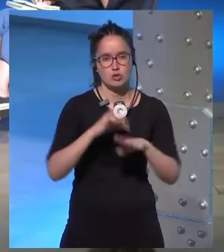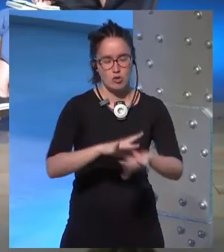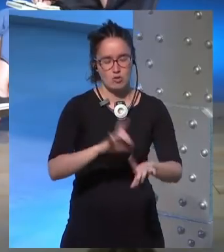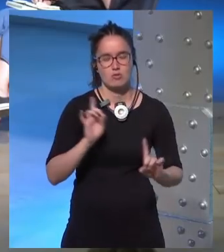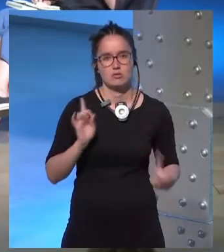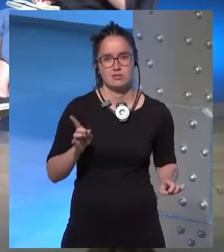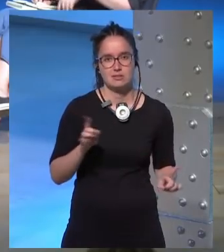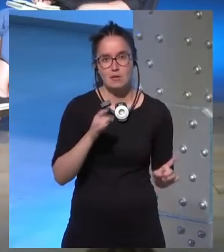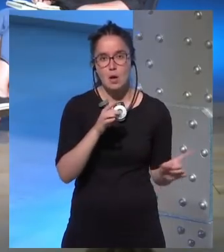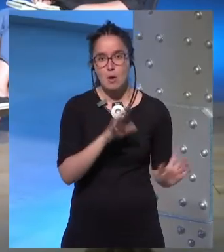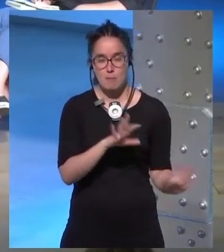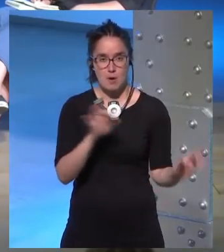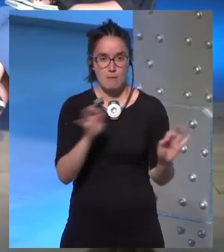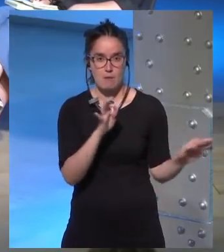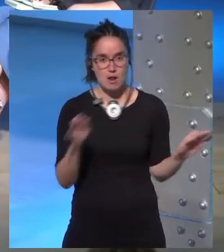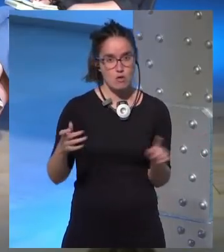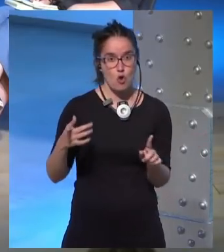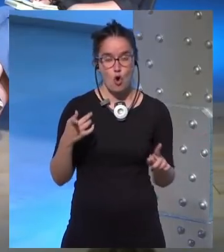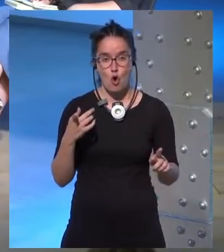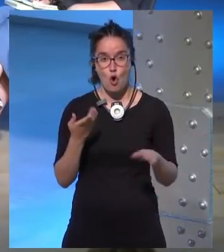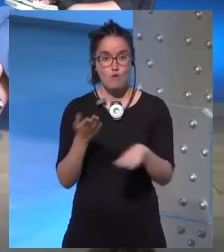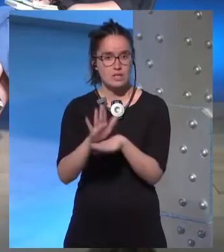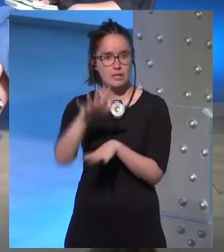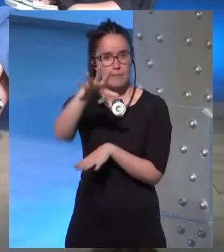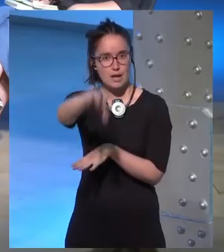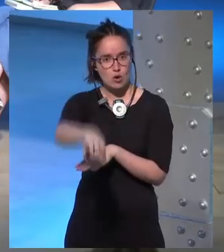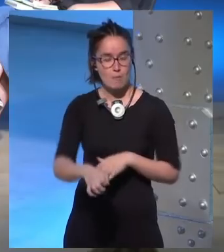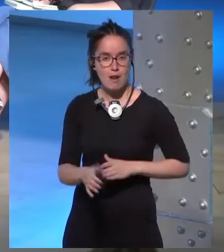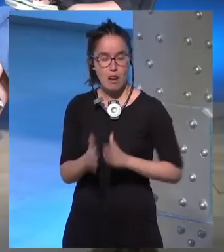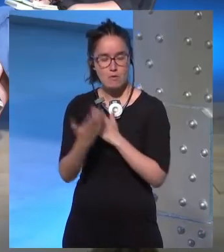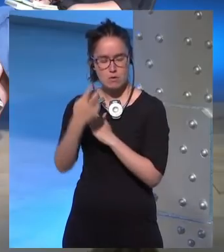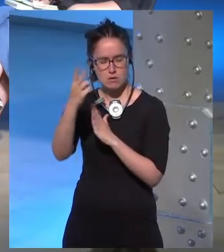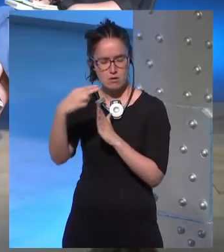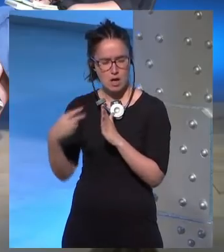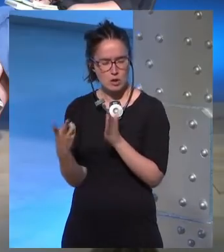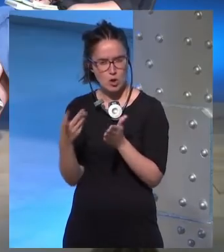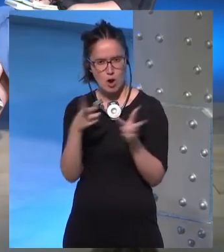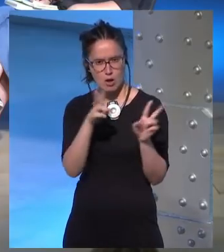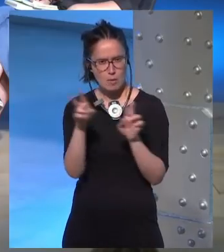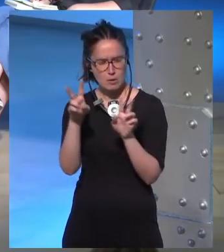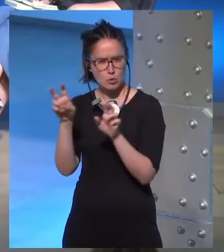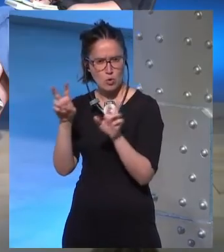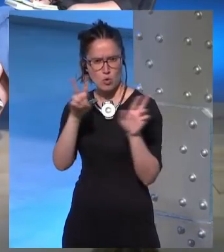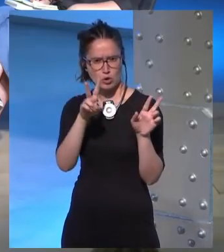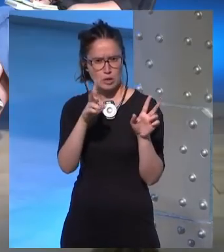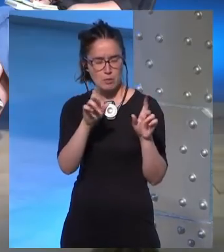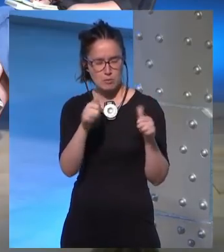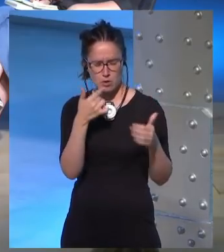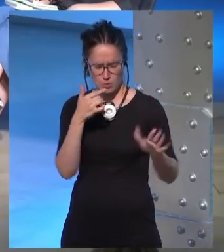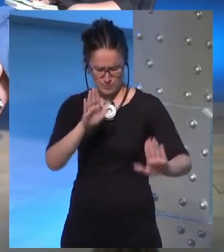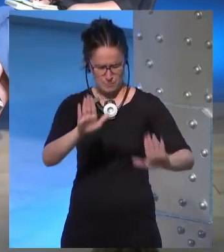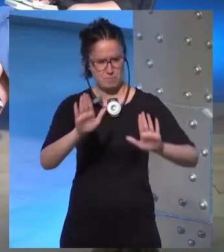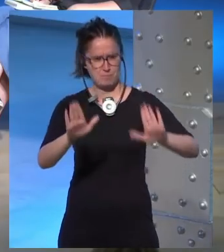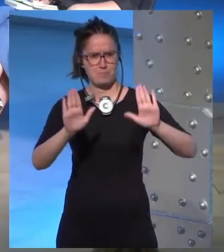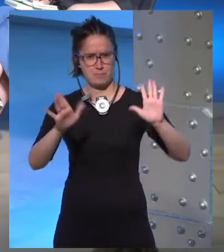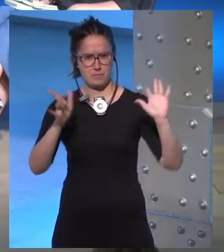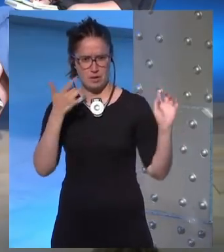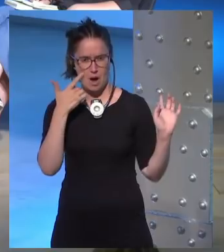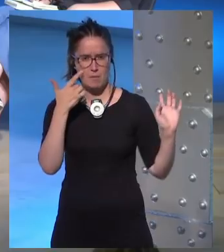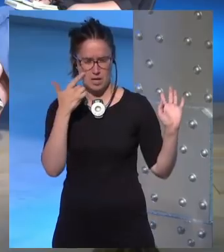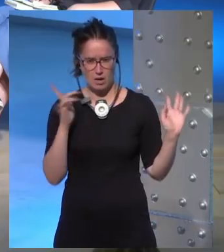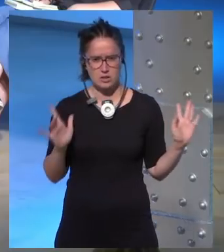And he had seen the first 3 chapters and the outline, and he emailed my agent, and he's like, Hannah, am I right in that there are